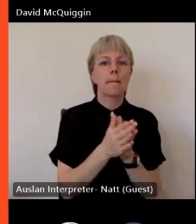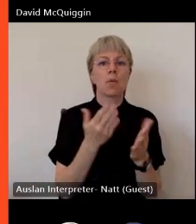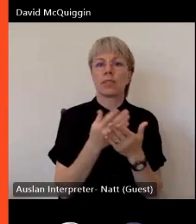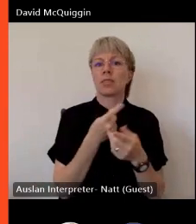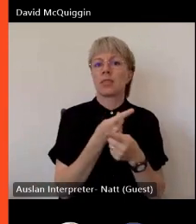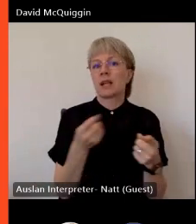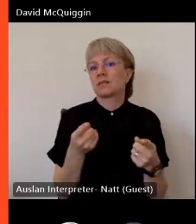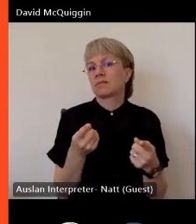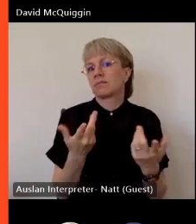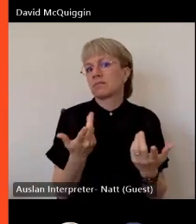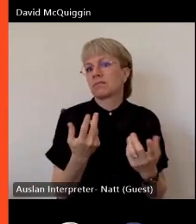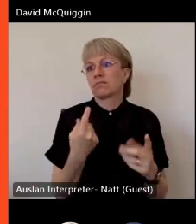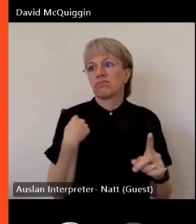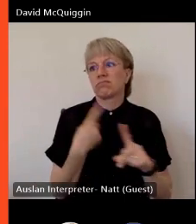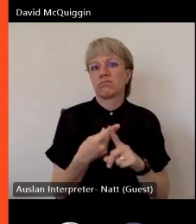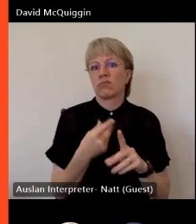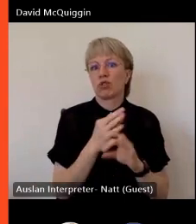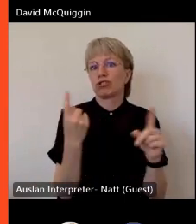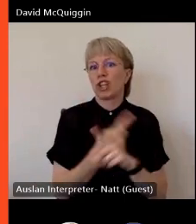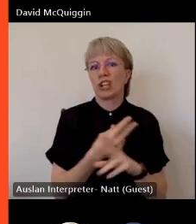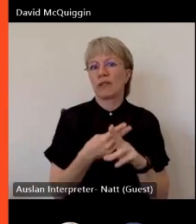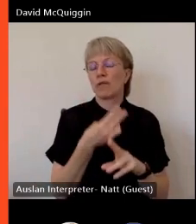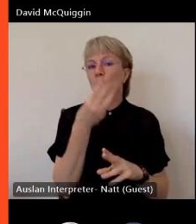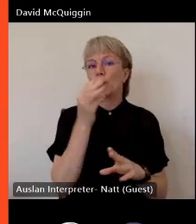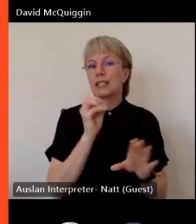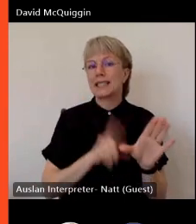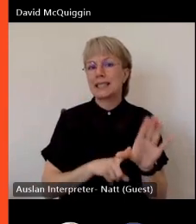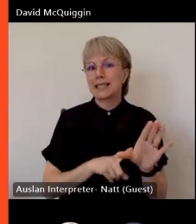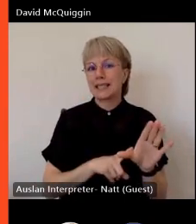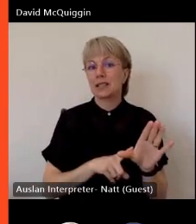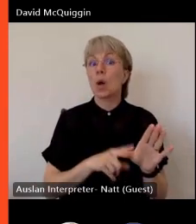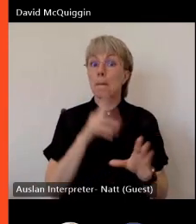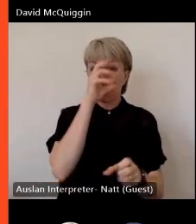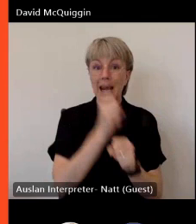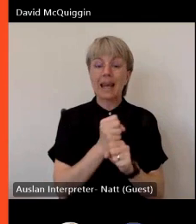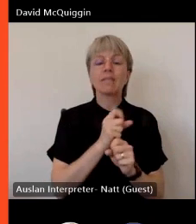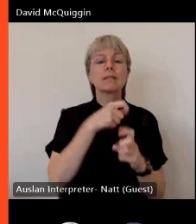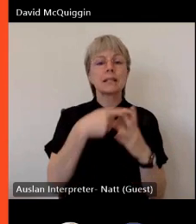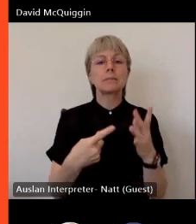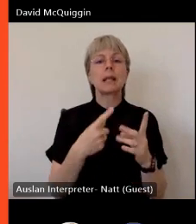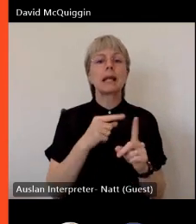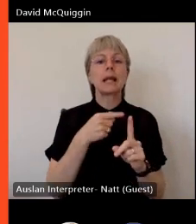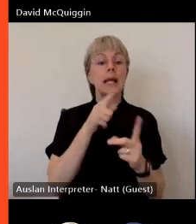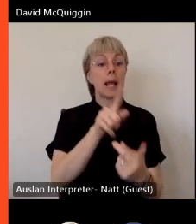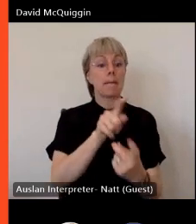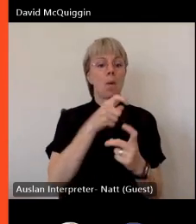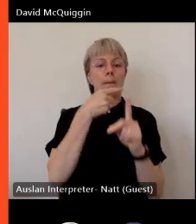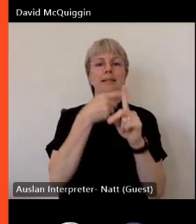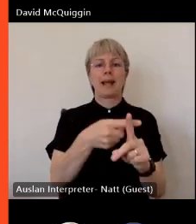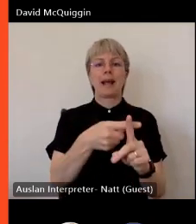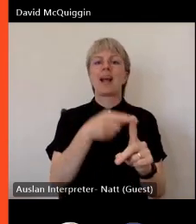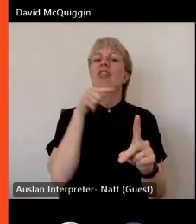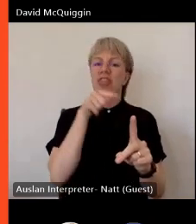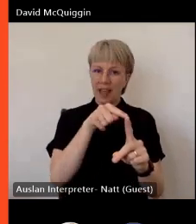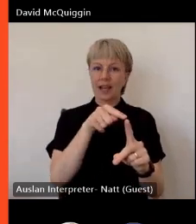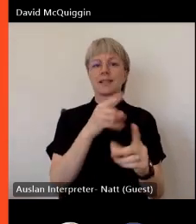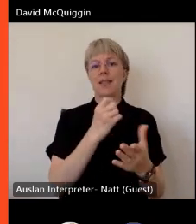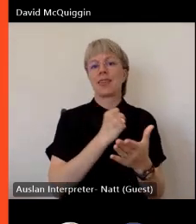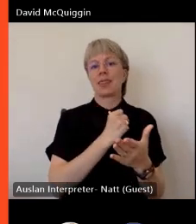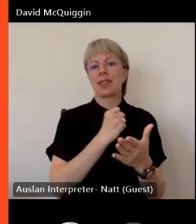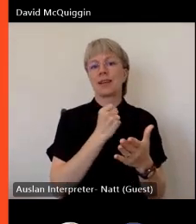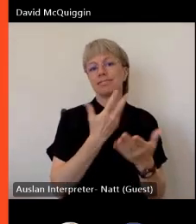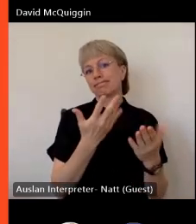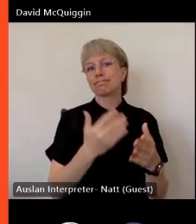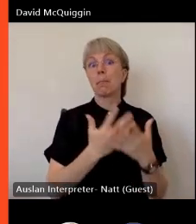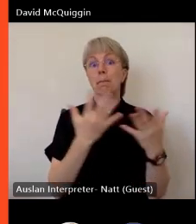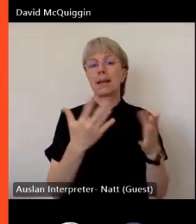30 years. And we believe that disability employment targets are the solution. So you can find a lot